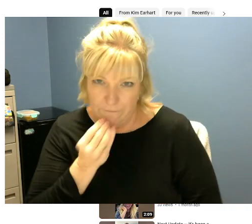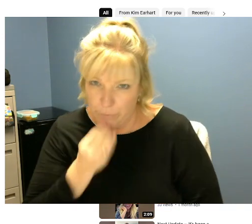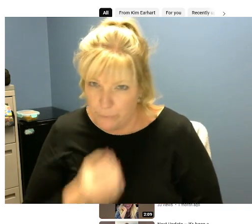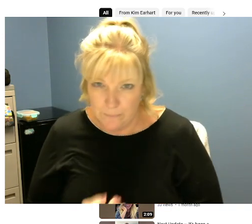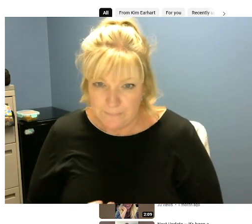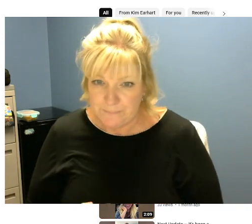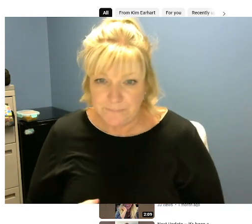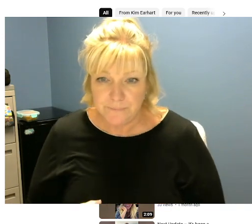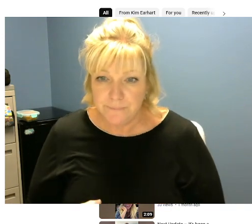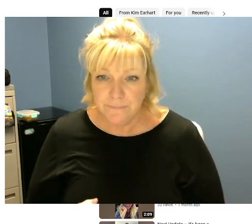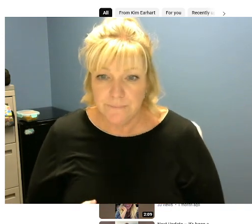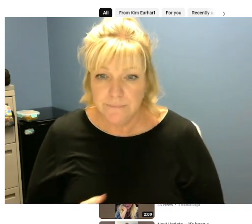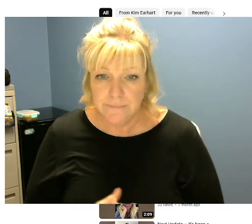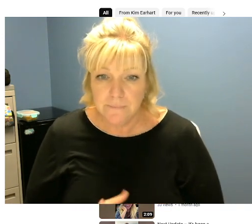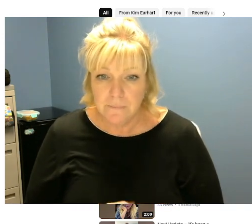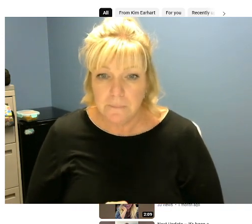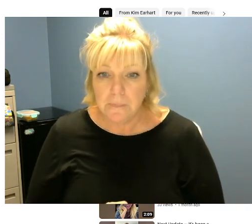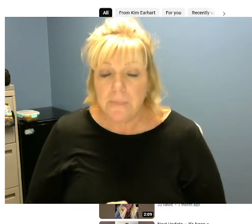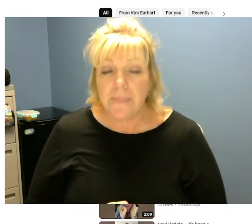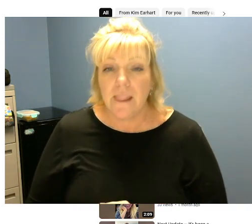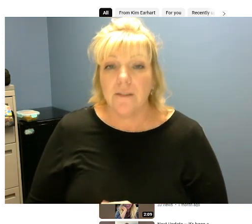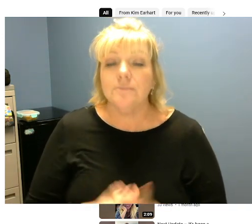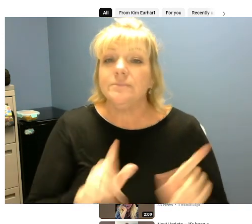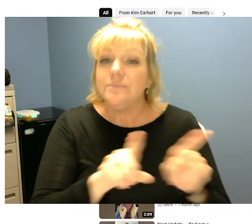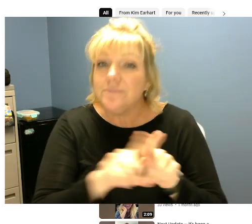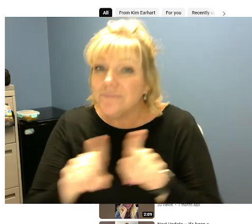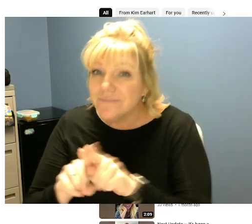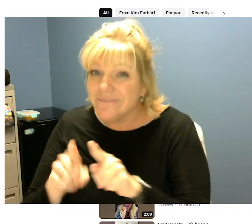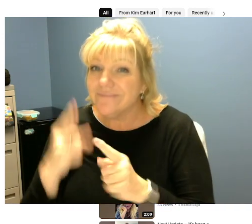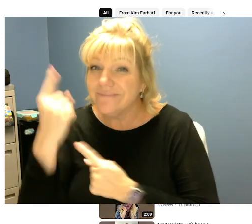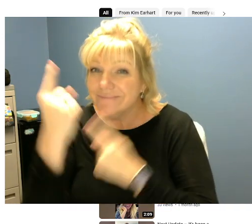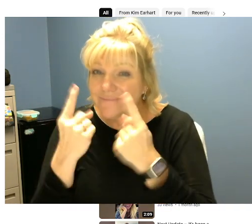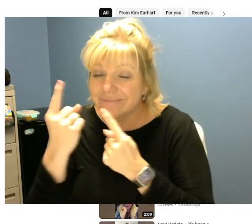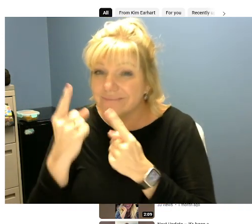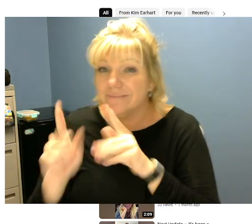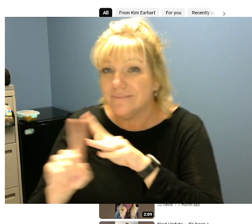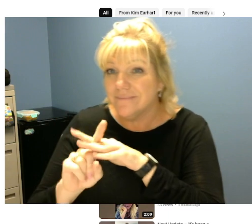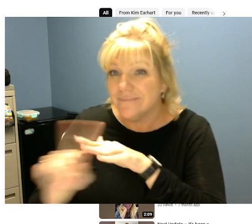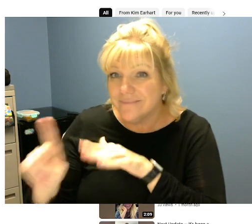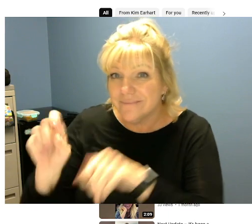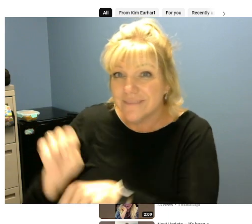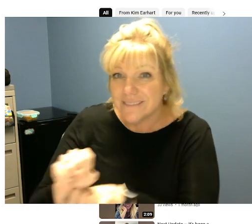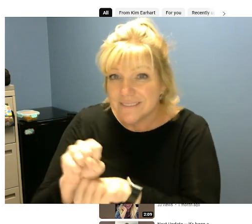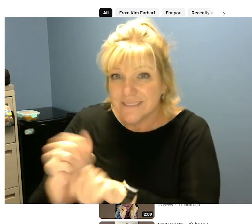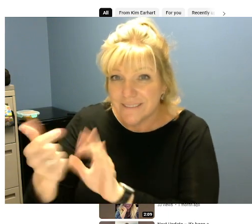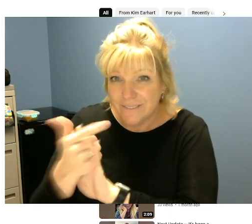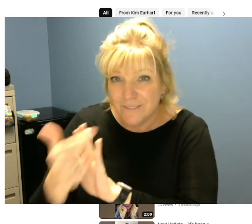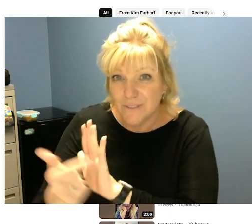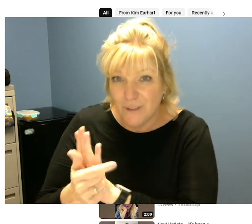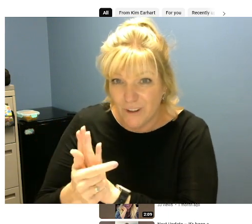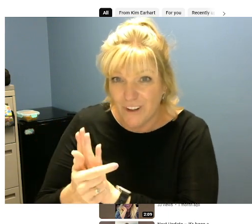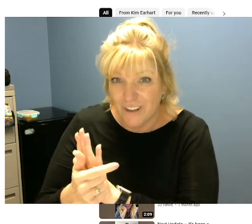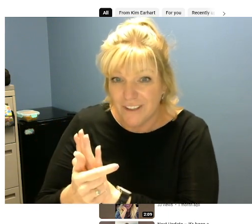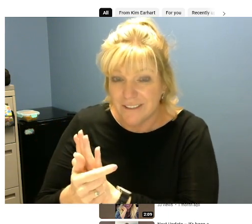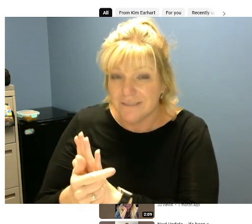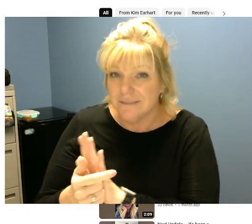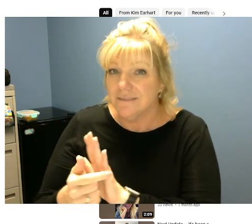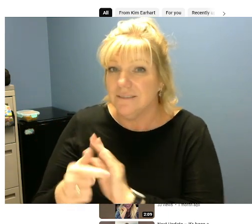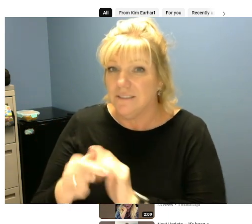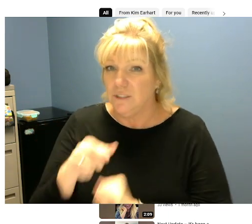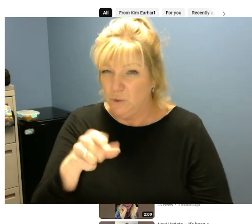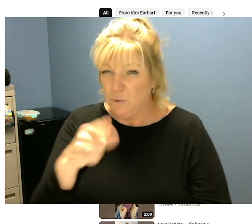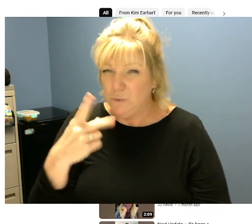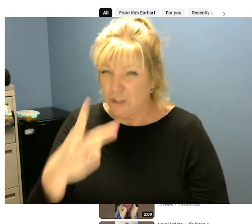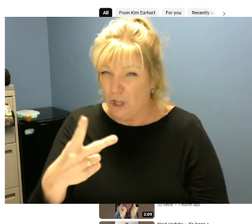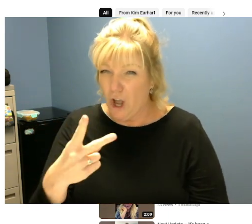thing to think about is that fugitive slave law, which is in the first document,